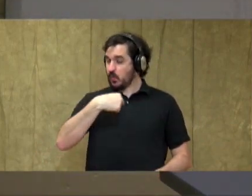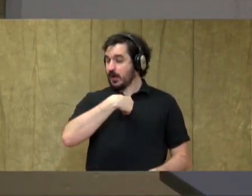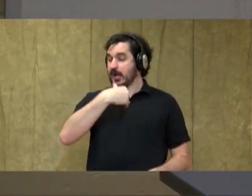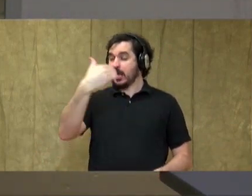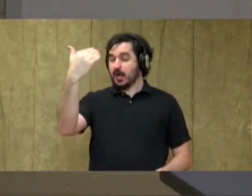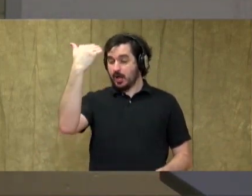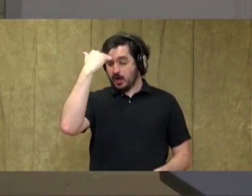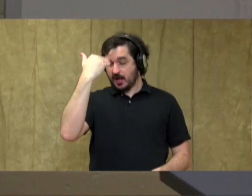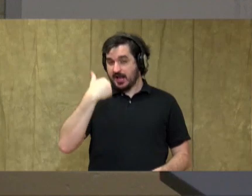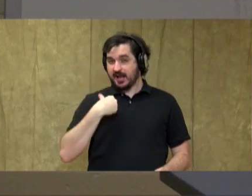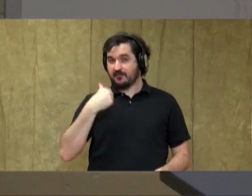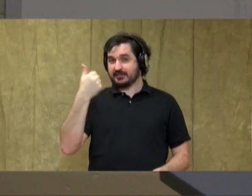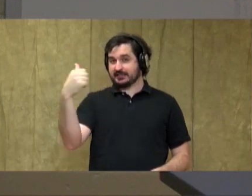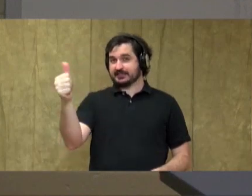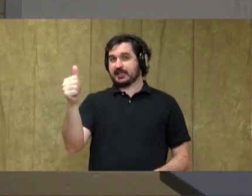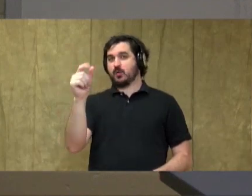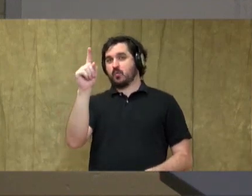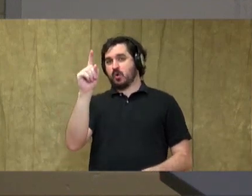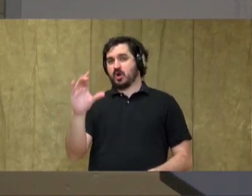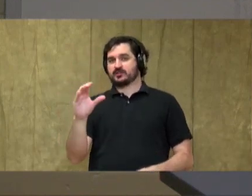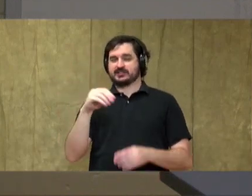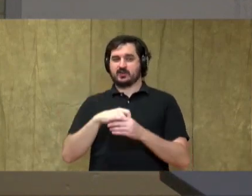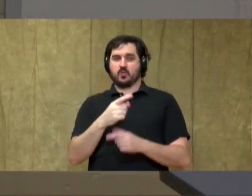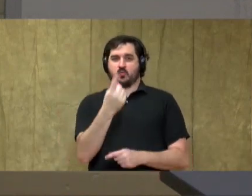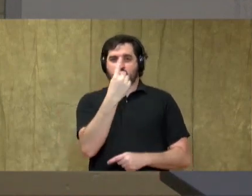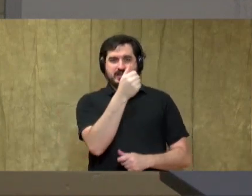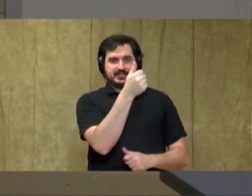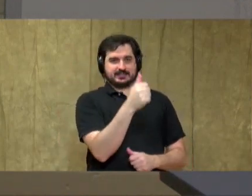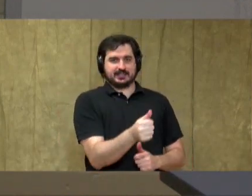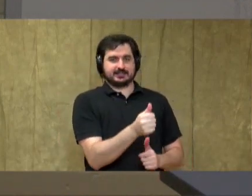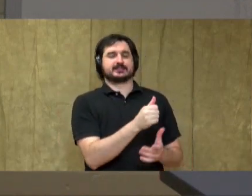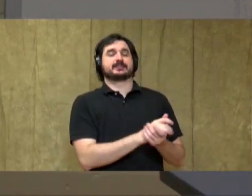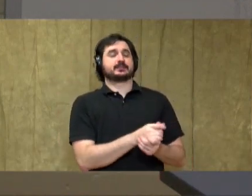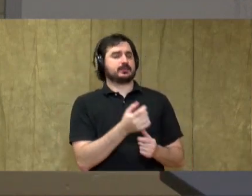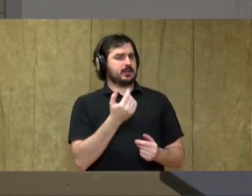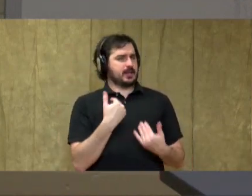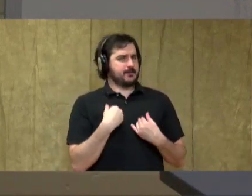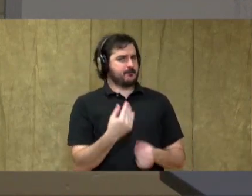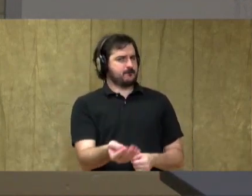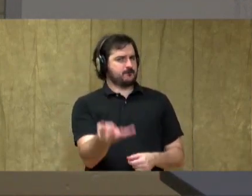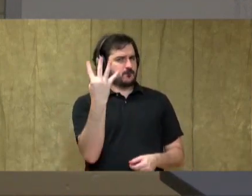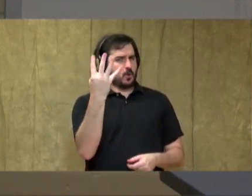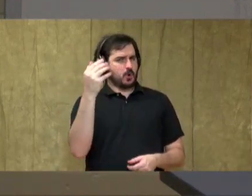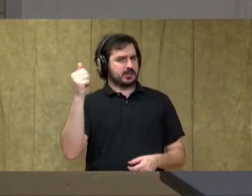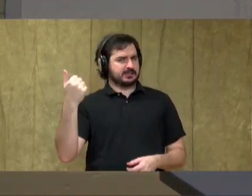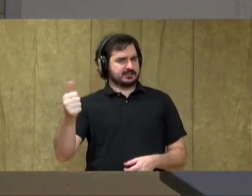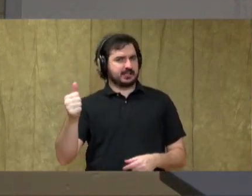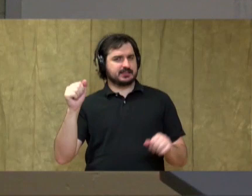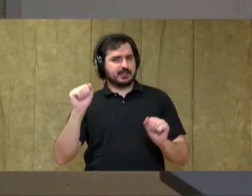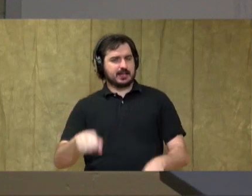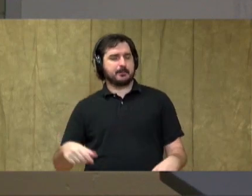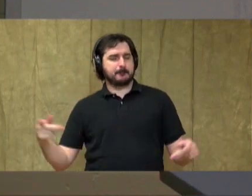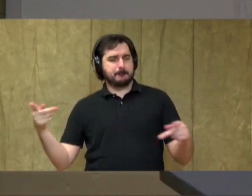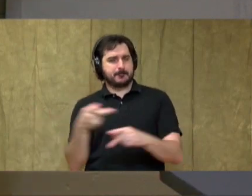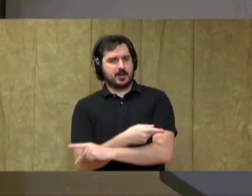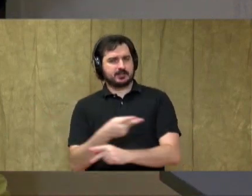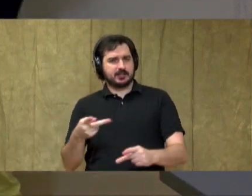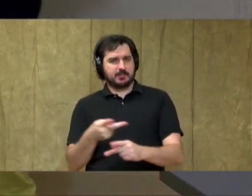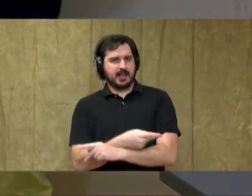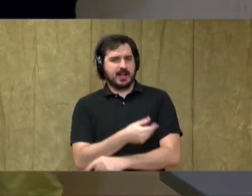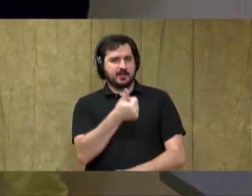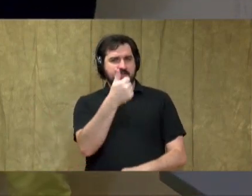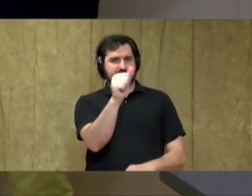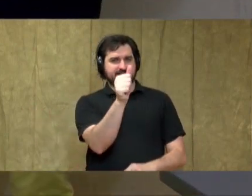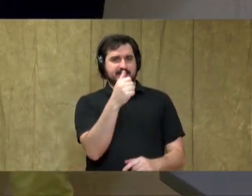10 hundredths in 1 10, right? So if we have 4 tenths, we can multiply by 10 to get our